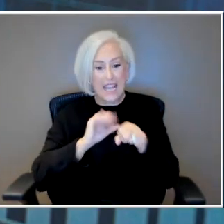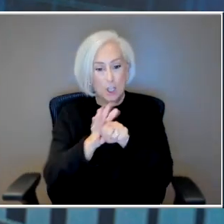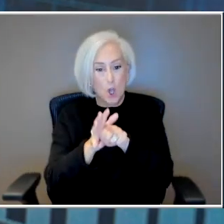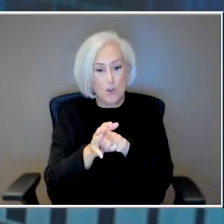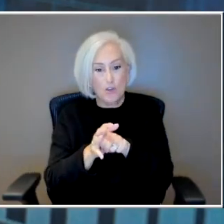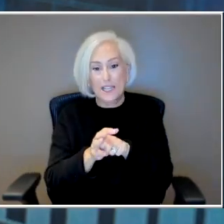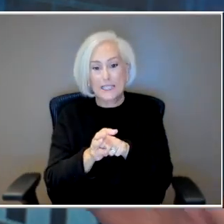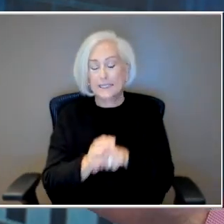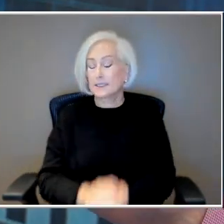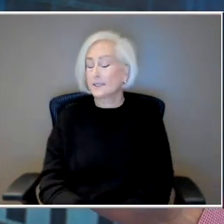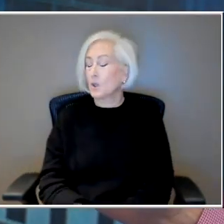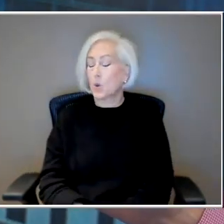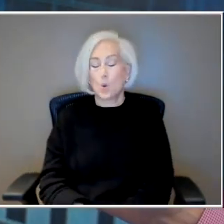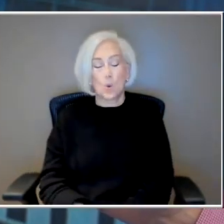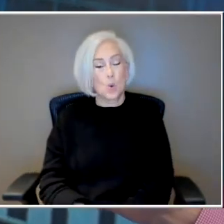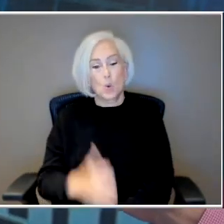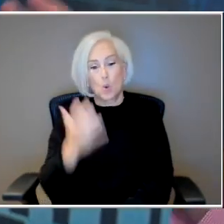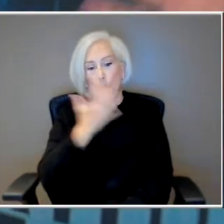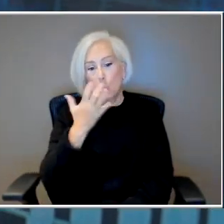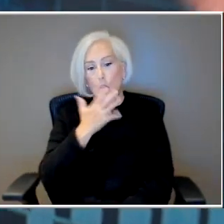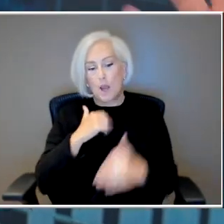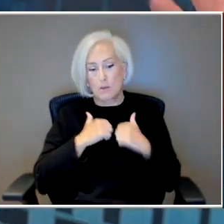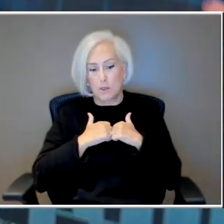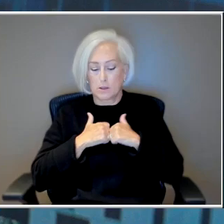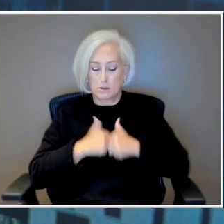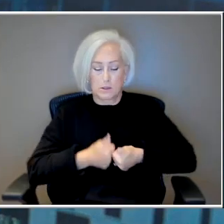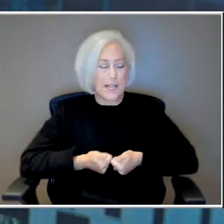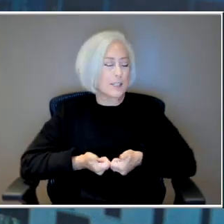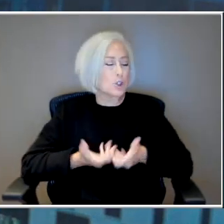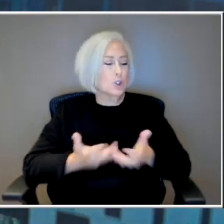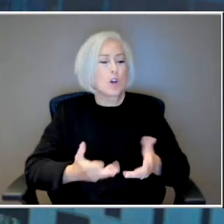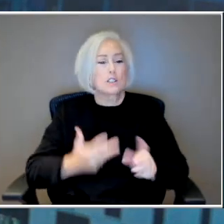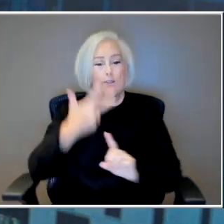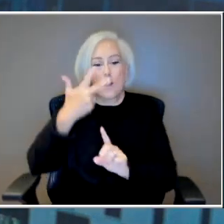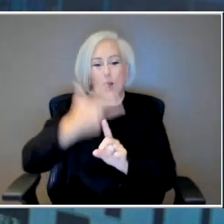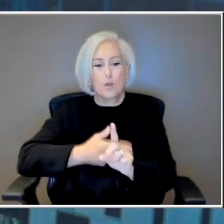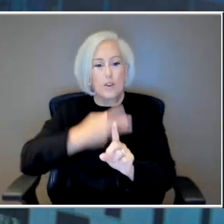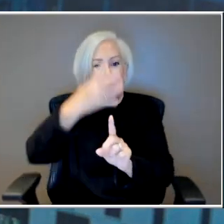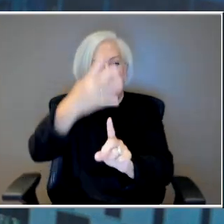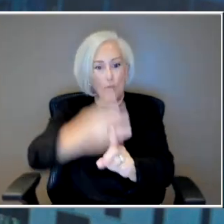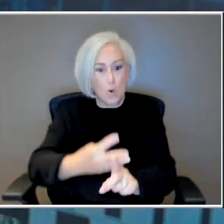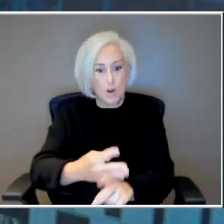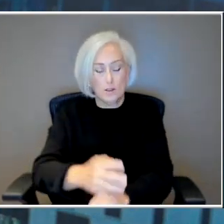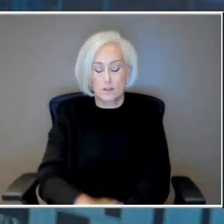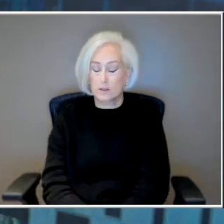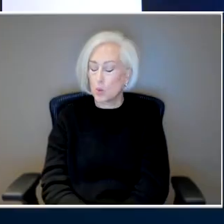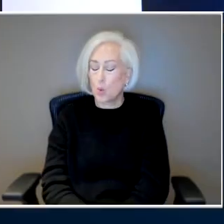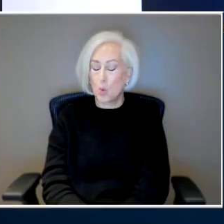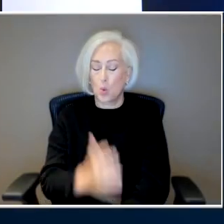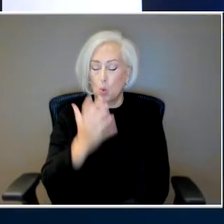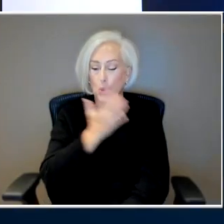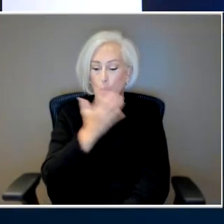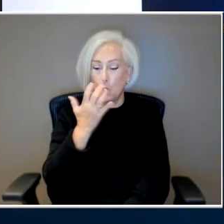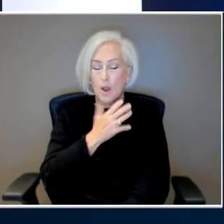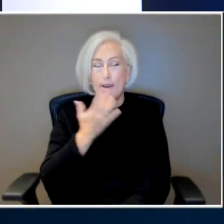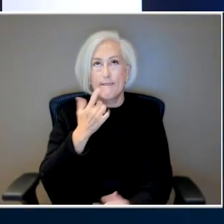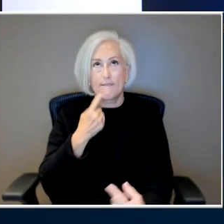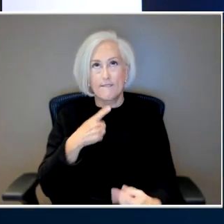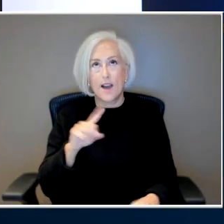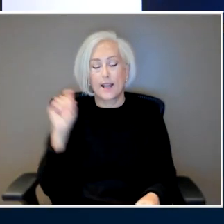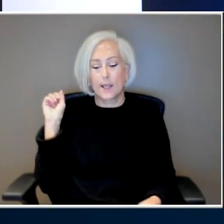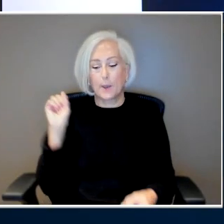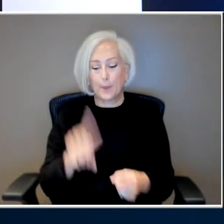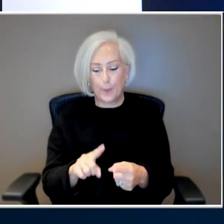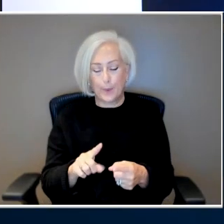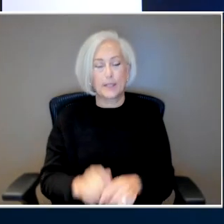you, I definitely had the fatigue for like 3 or 4 months, and I could tell it, and it finally it eased off. Okay, a survey from the Pew